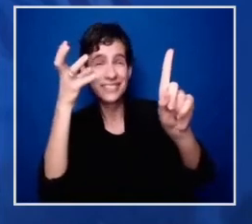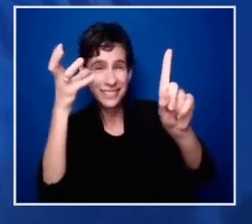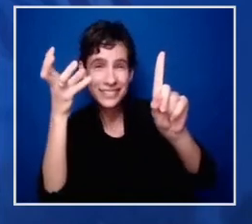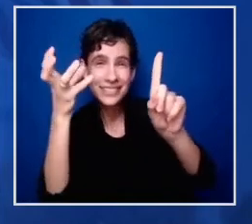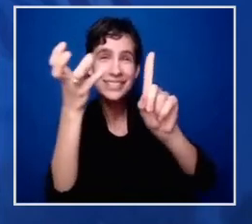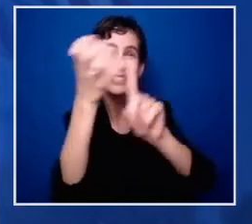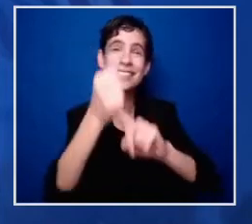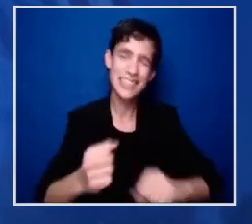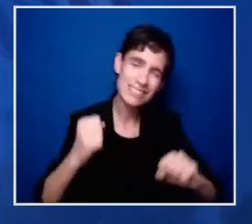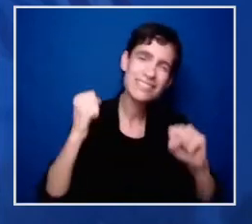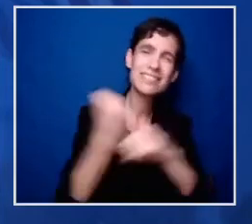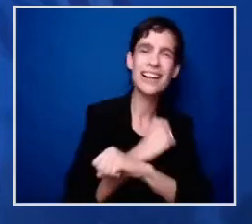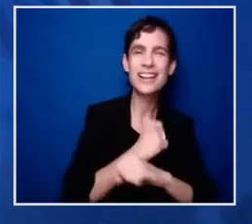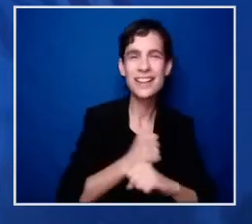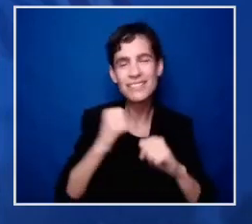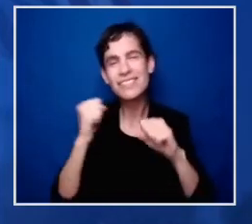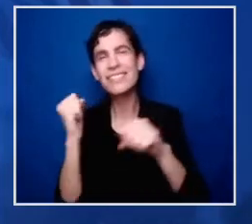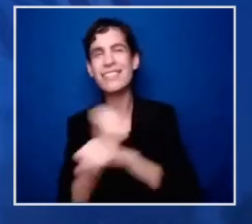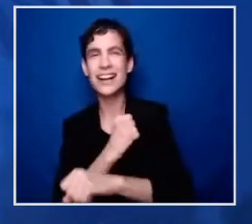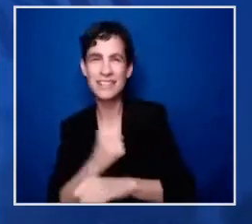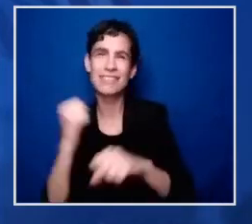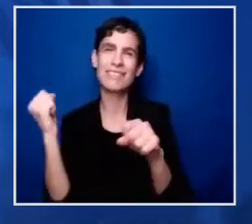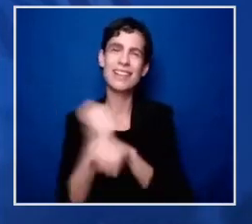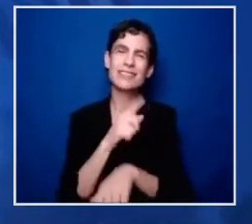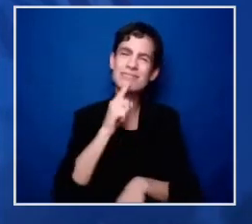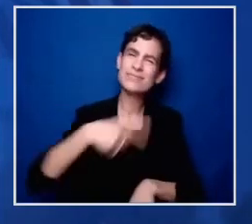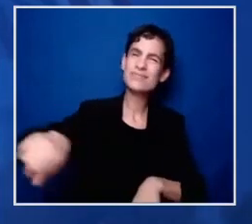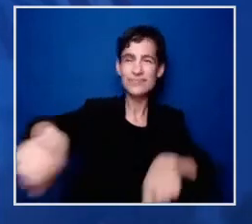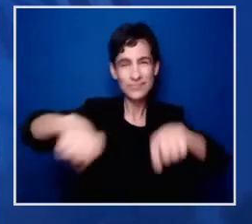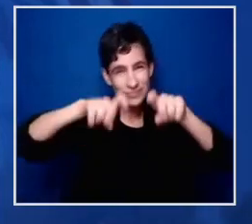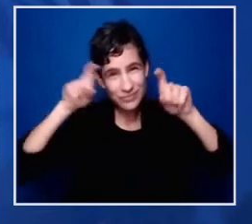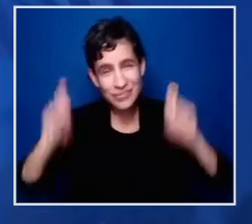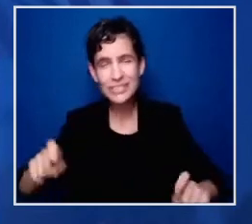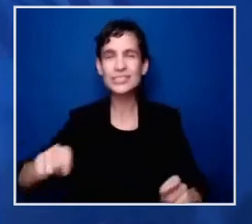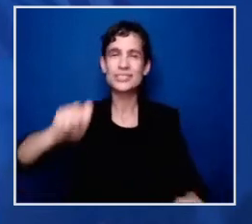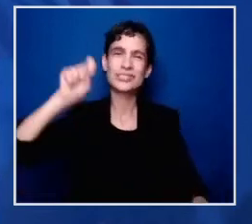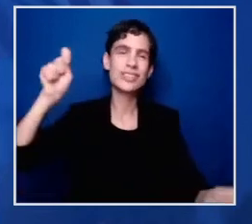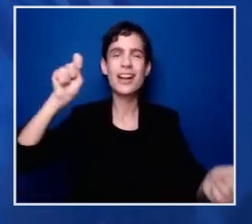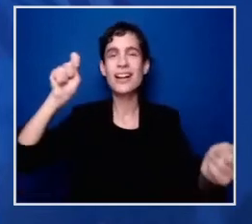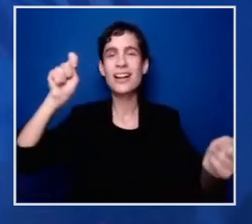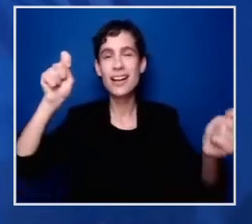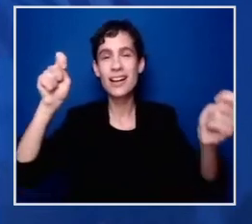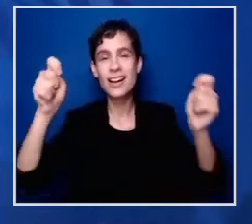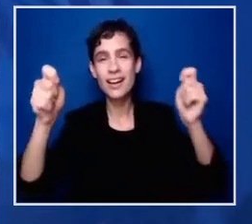lucharé. Yo traigo el cambio dentro. El cambio yo